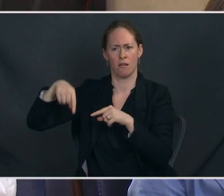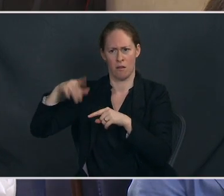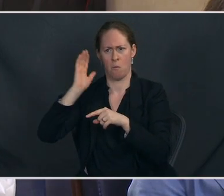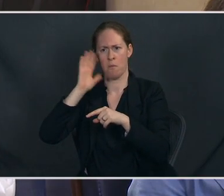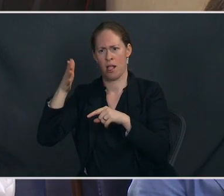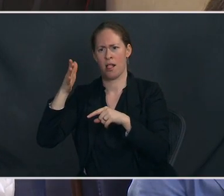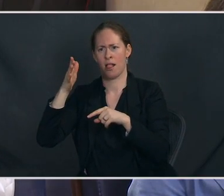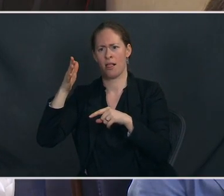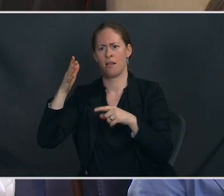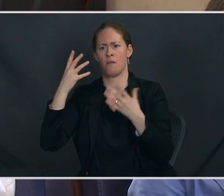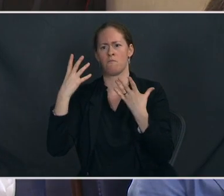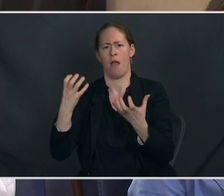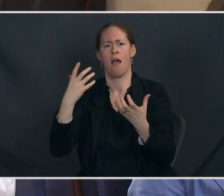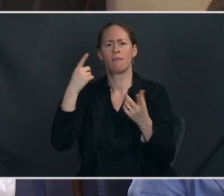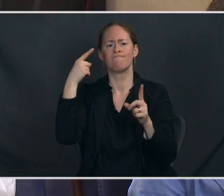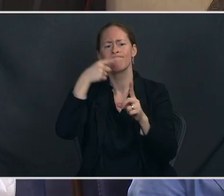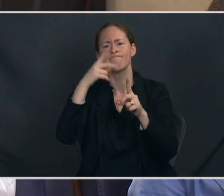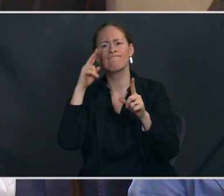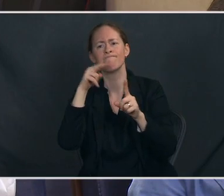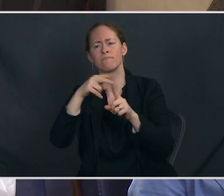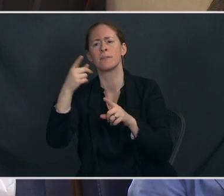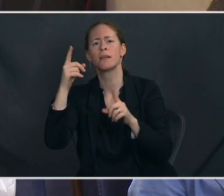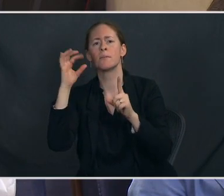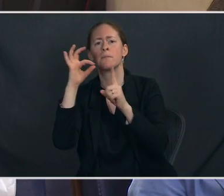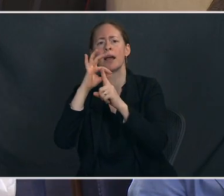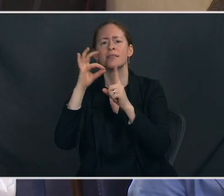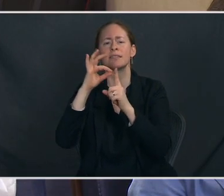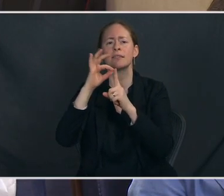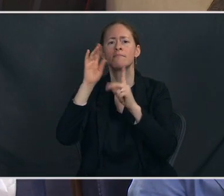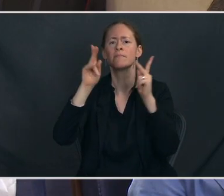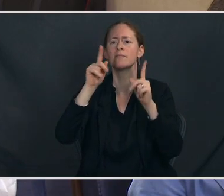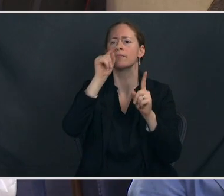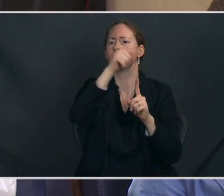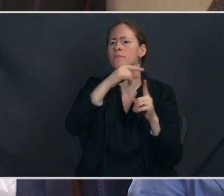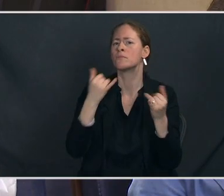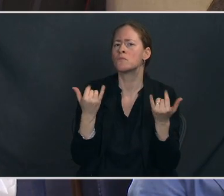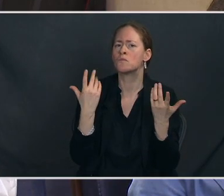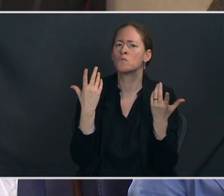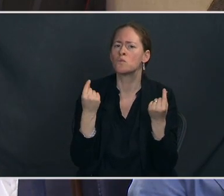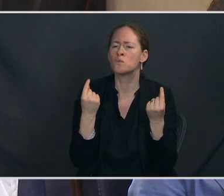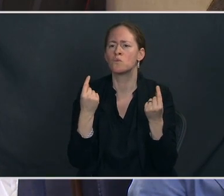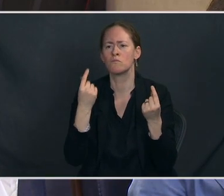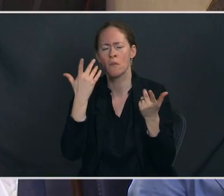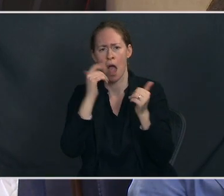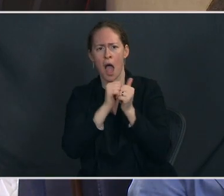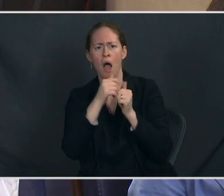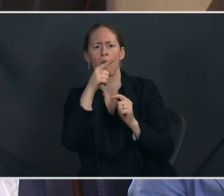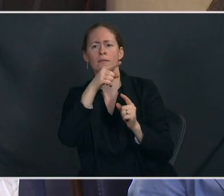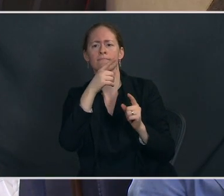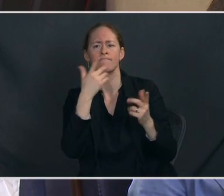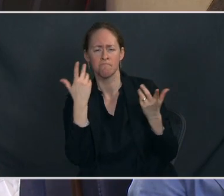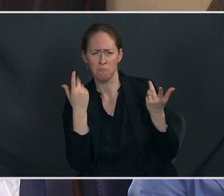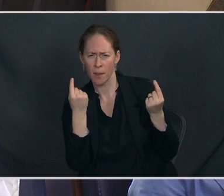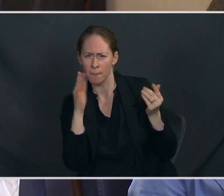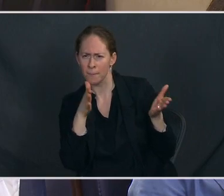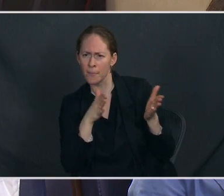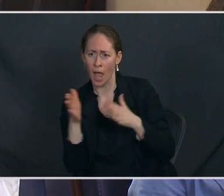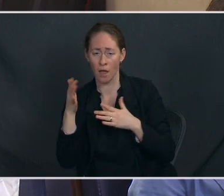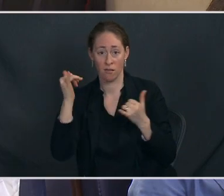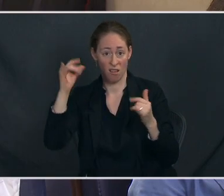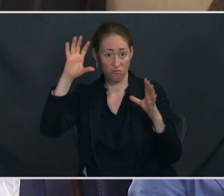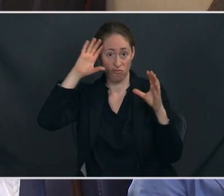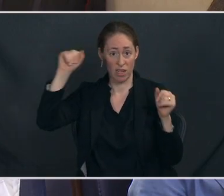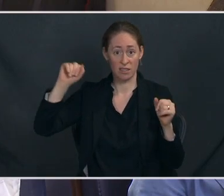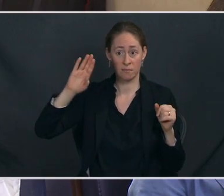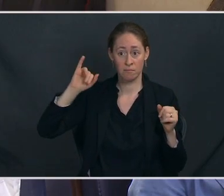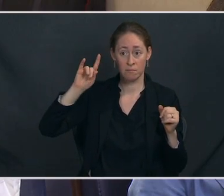would ask any concessions. So the question is it the belief of this administration that the